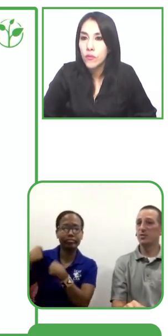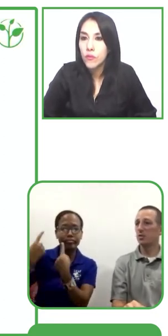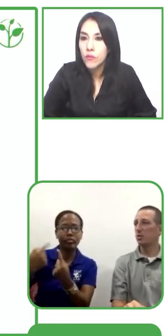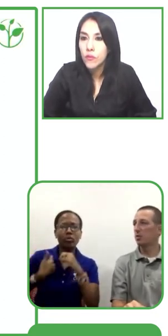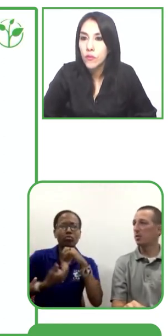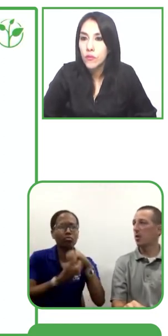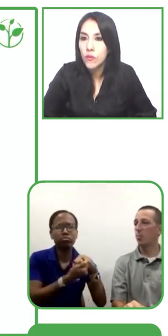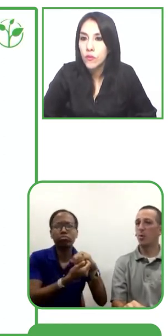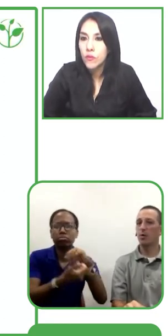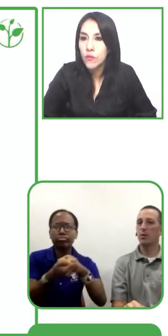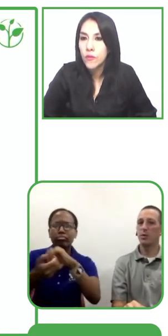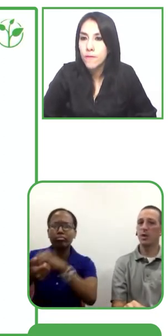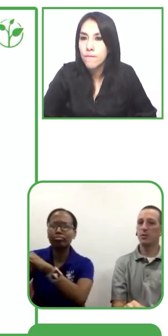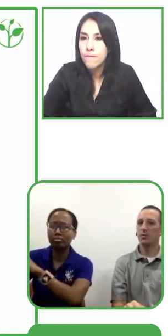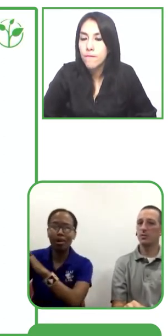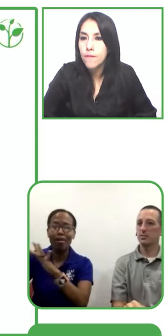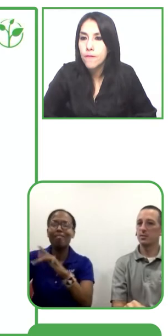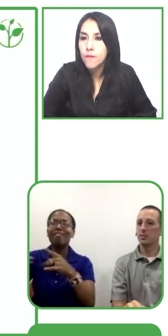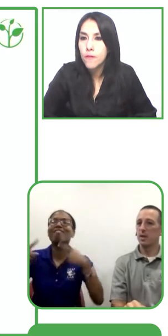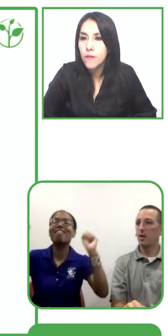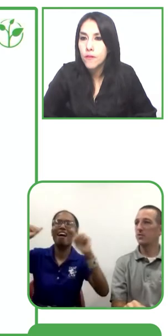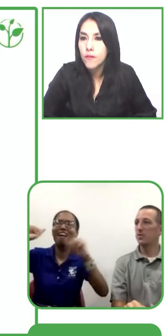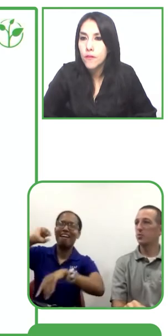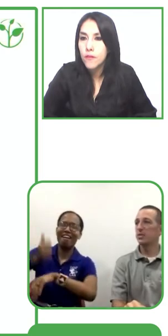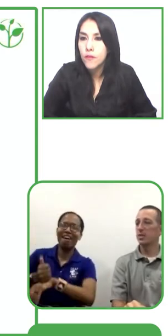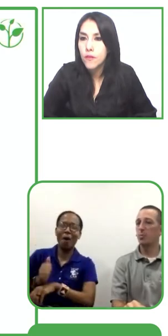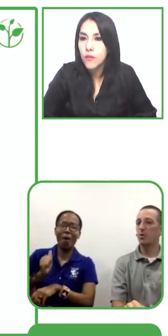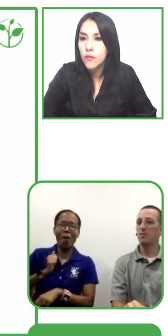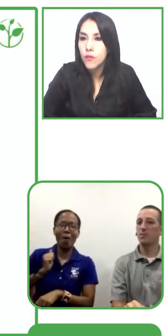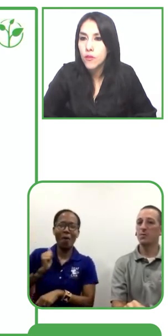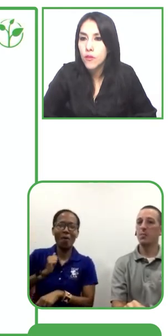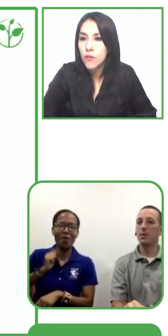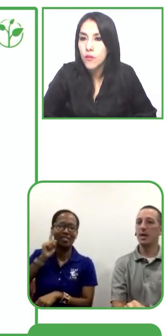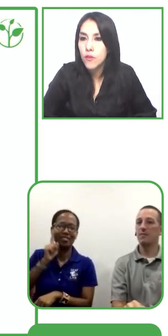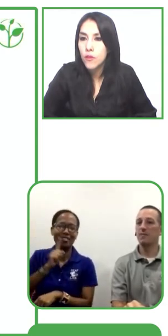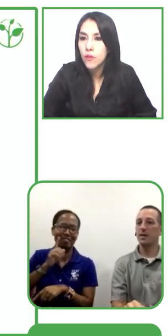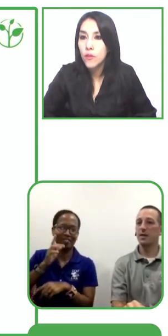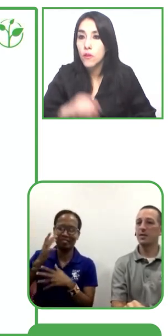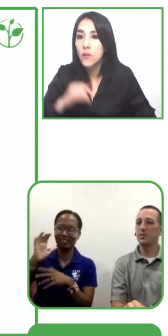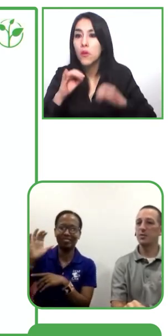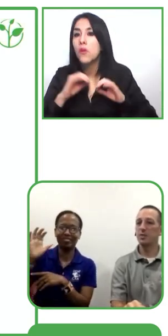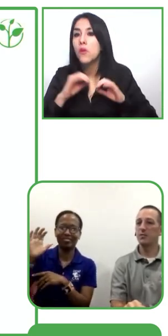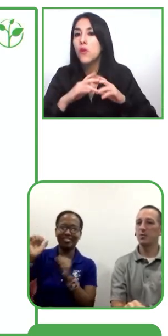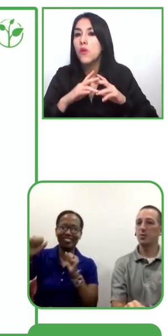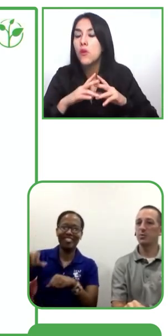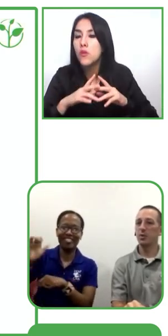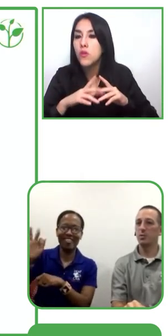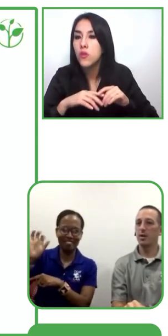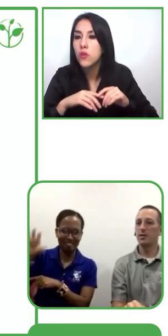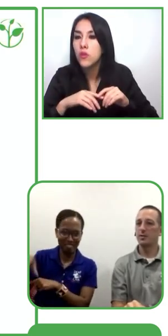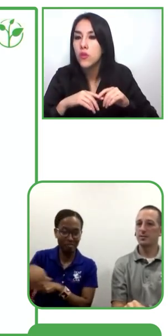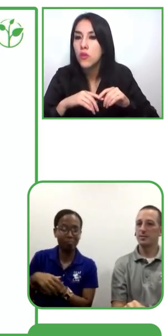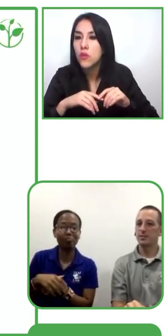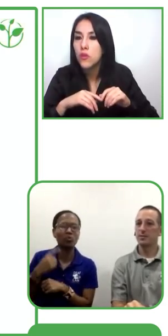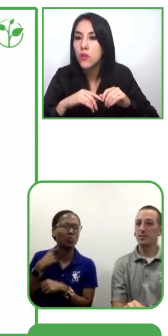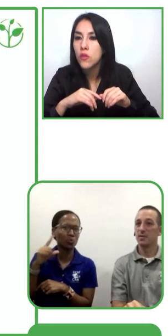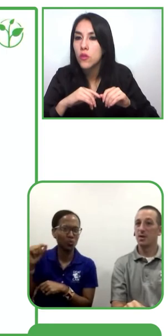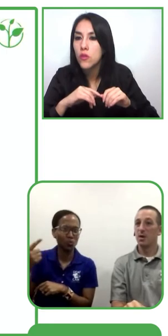we've continued to learn and we're partnering with others. And we've just recently opened our first public cafe in June of 2021.